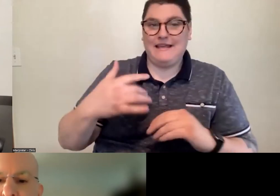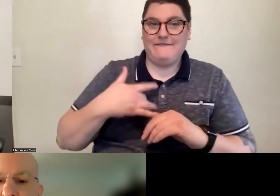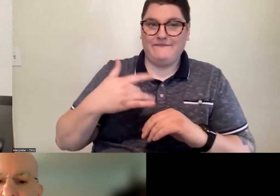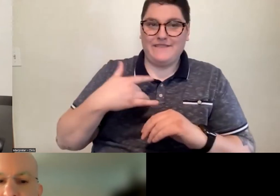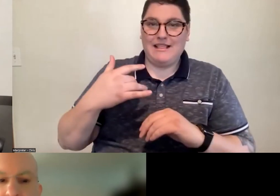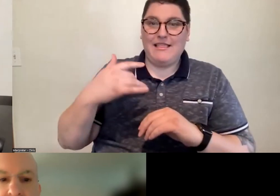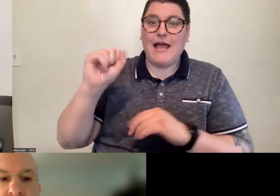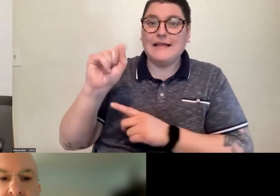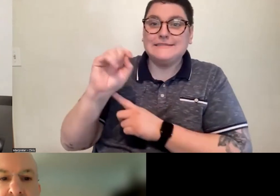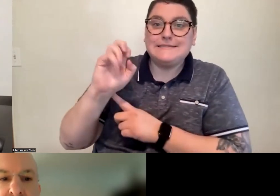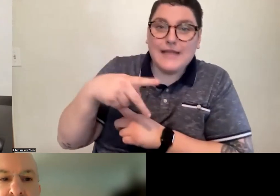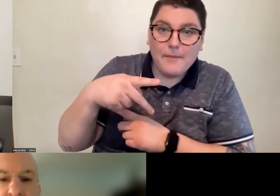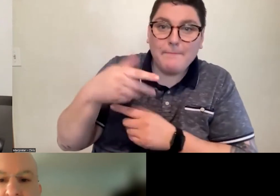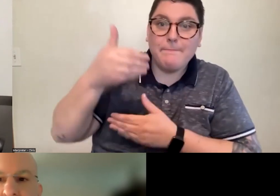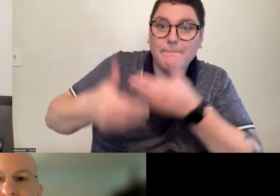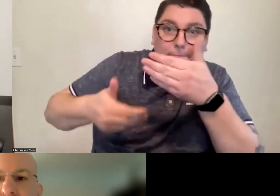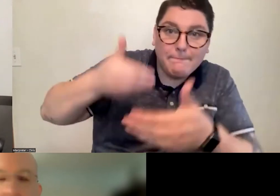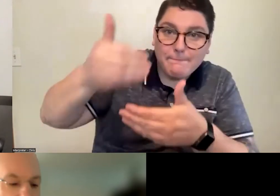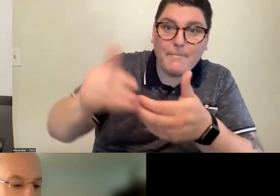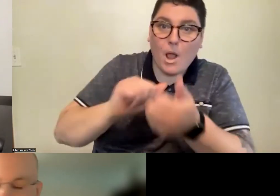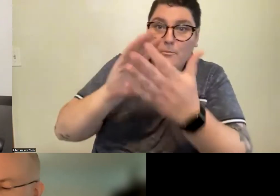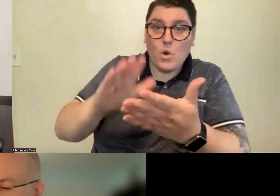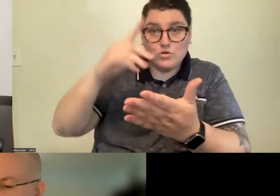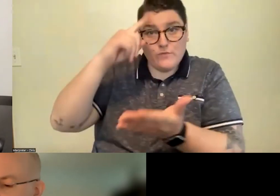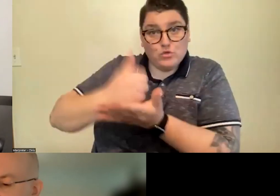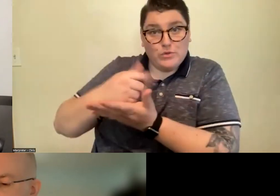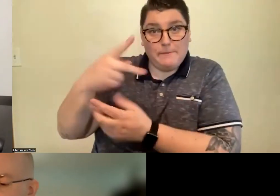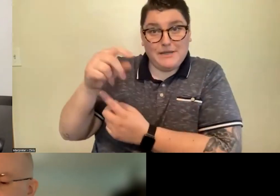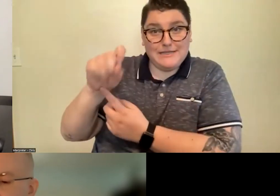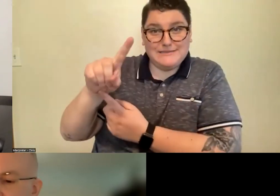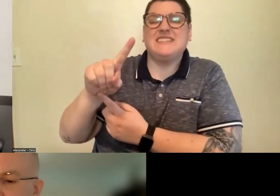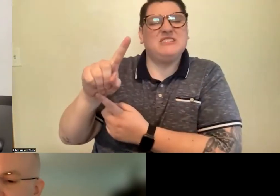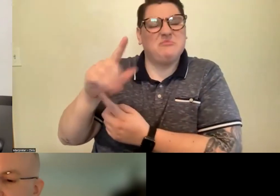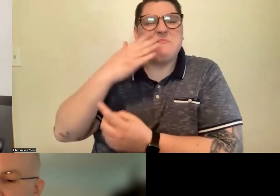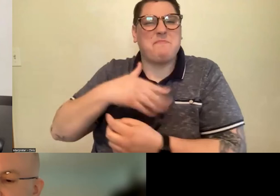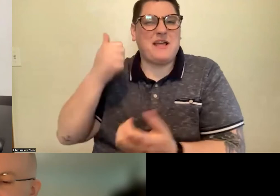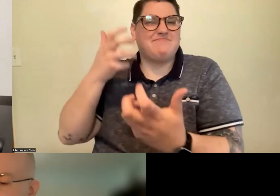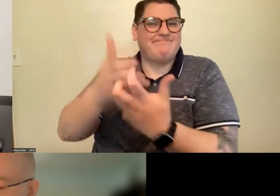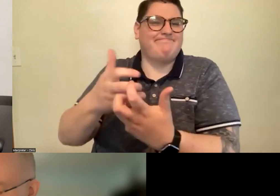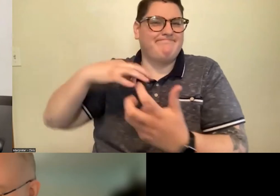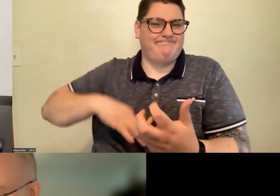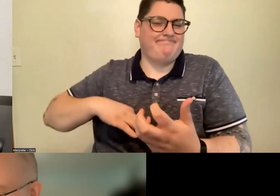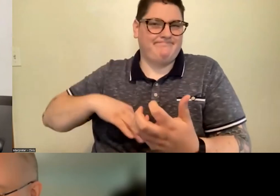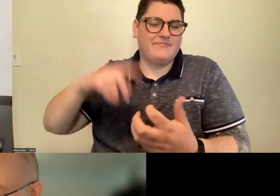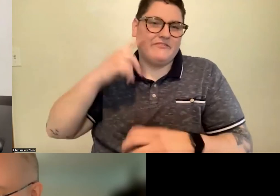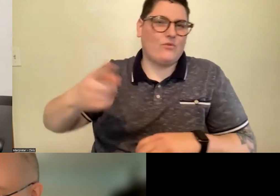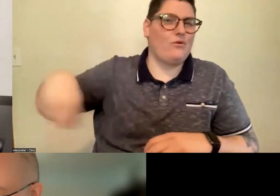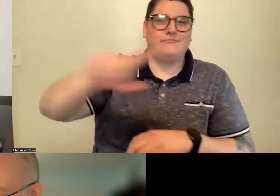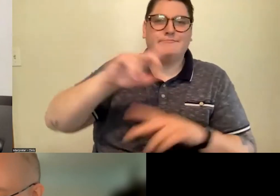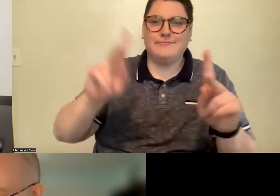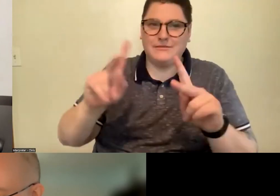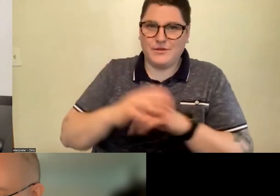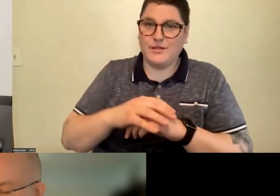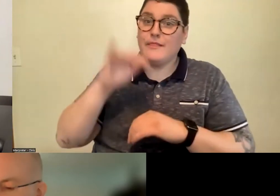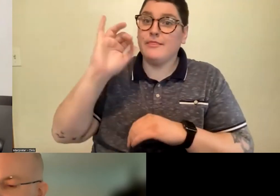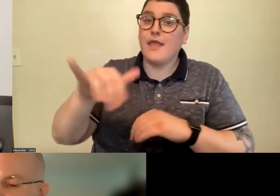or staged approach to the treatment of PTSD may be most promising for many people, in which you provide a brief